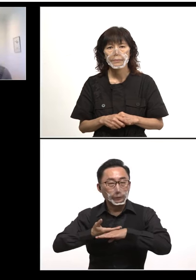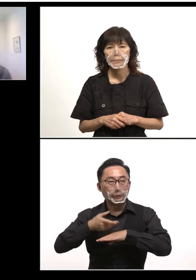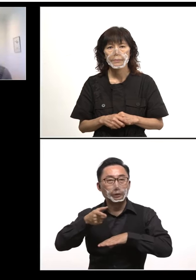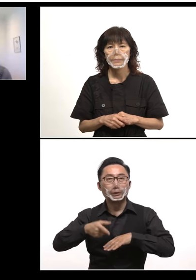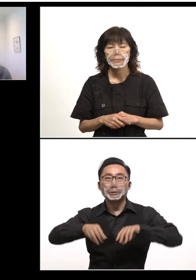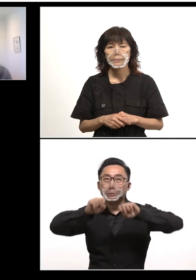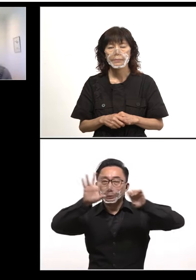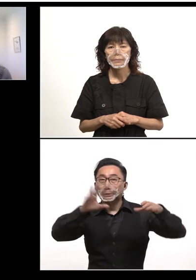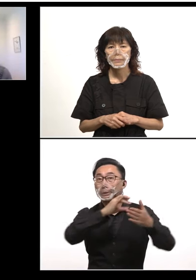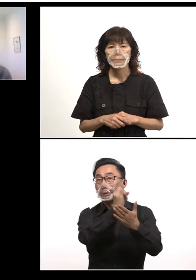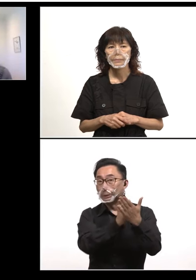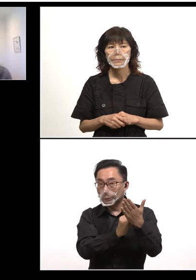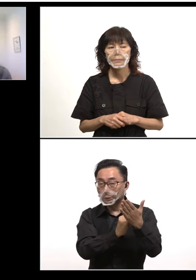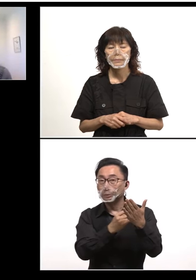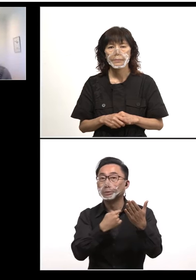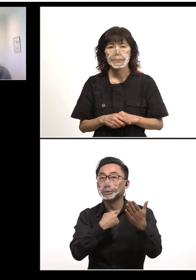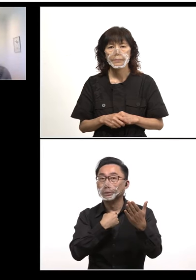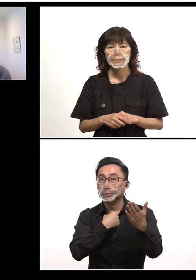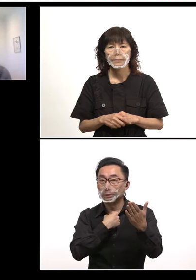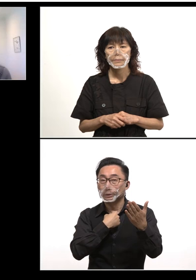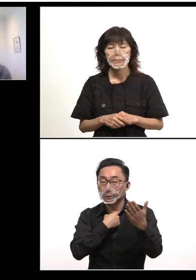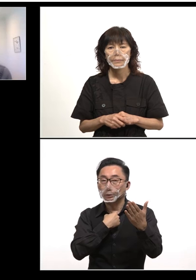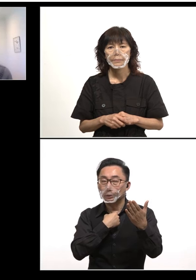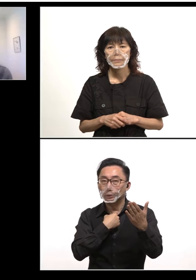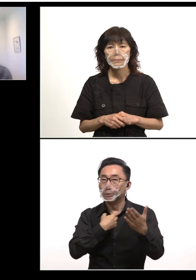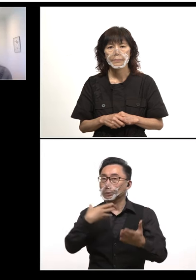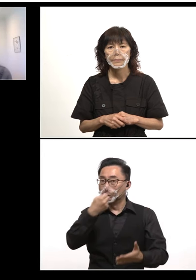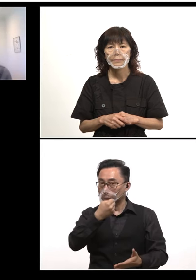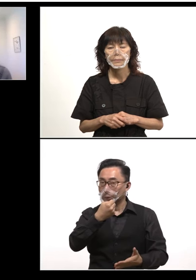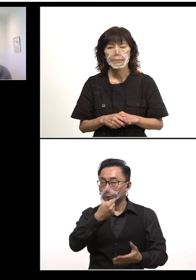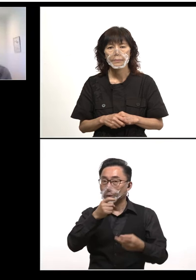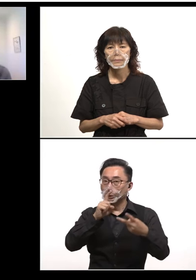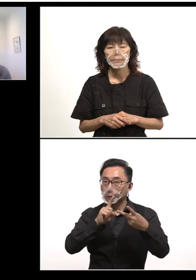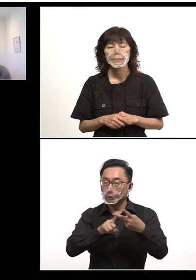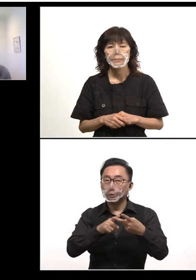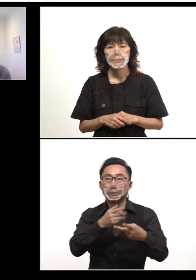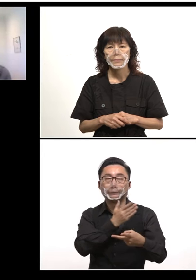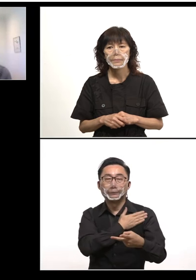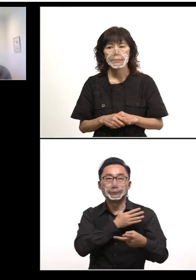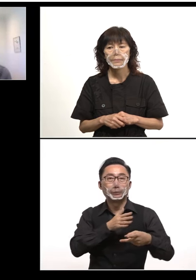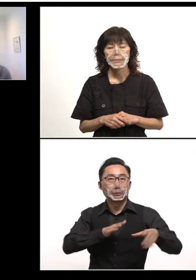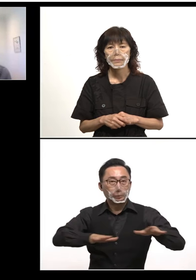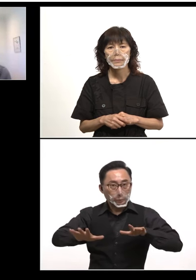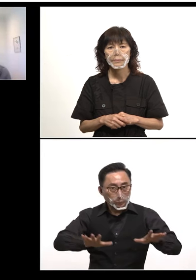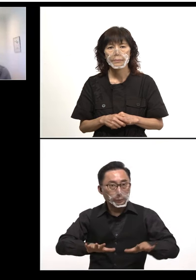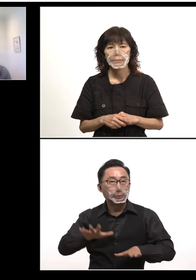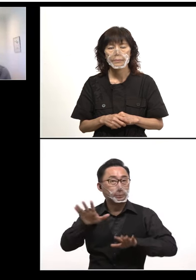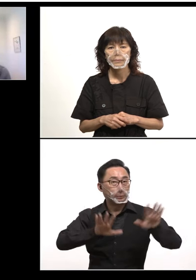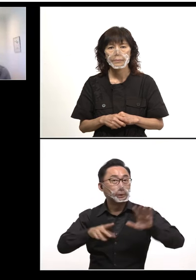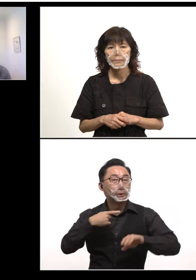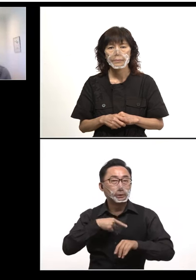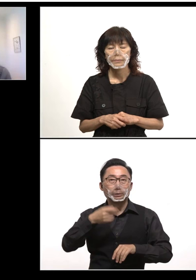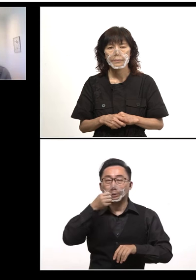point, so Buffalo Boy is our piece with a non-verbal dancer, Tuan, who has cerebral